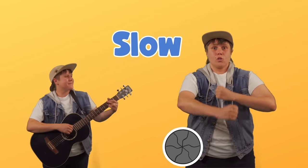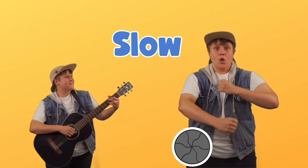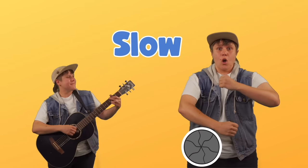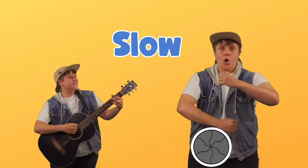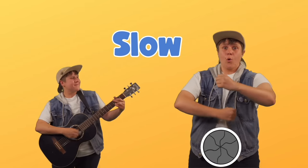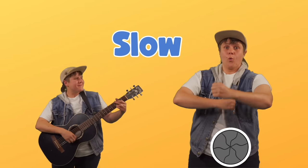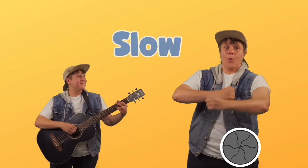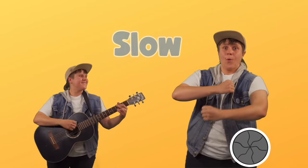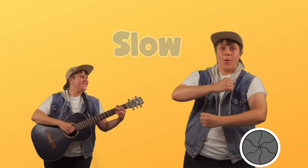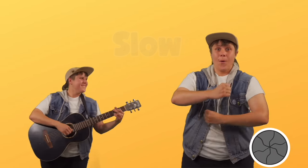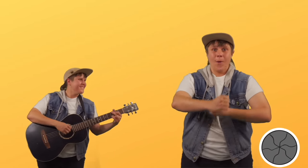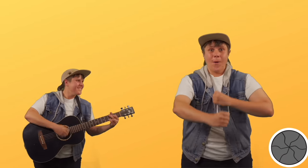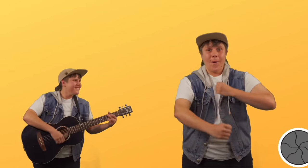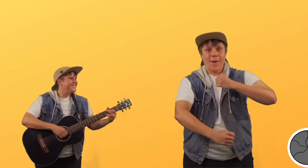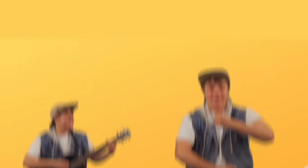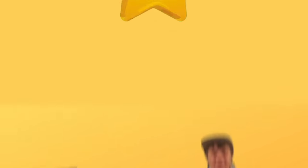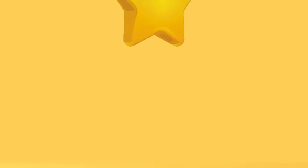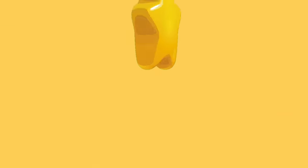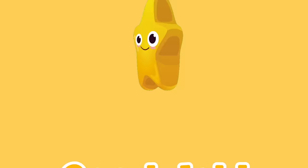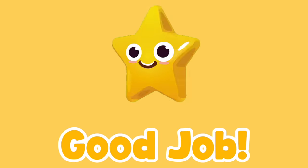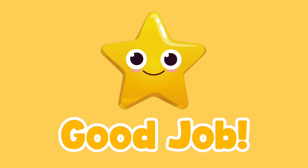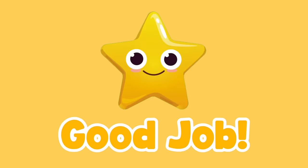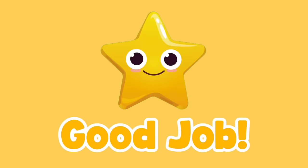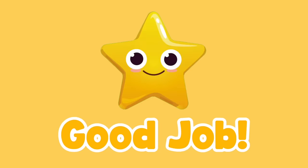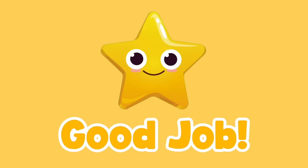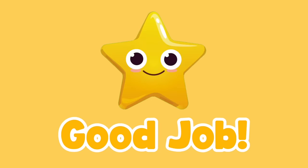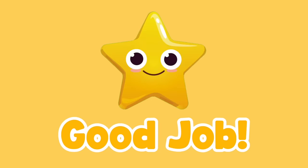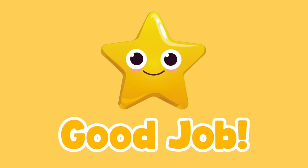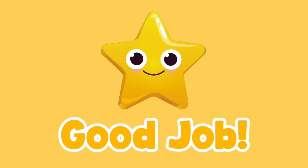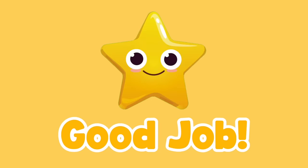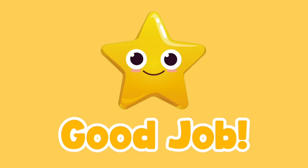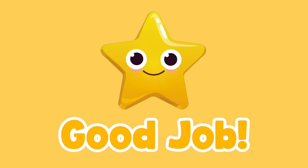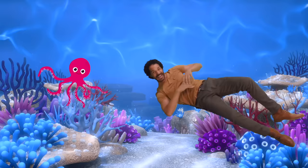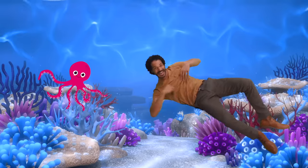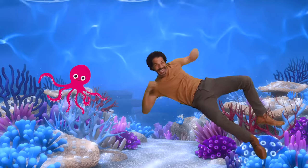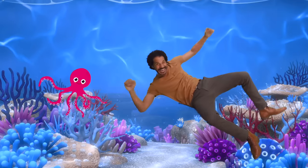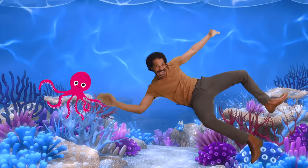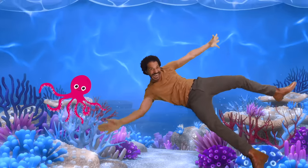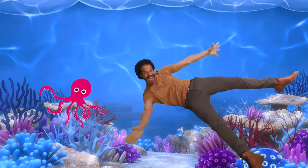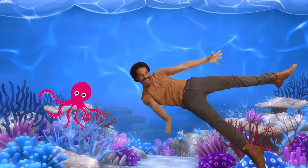slow, slow. Good job!